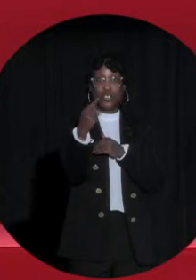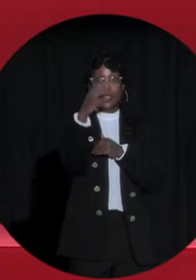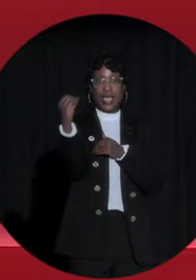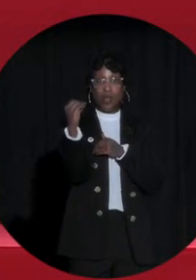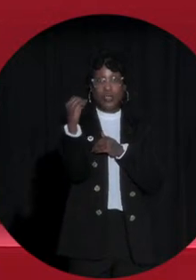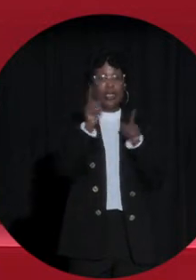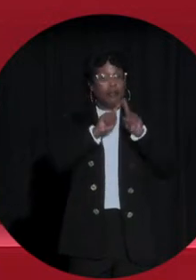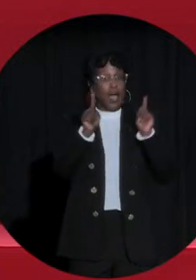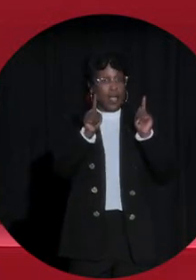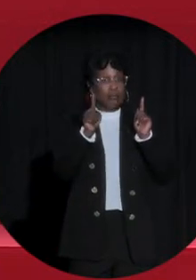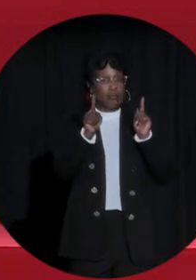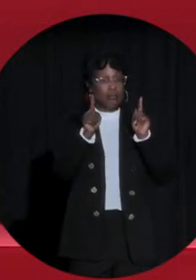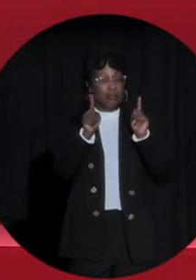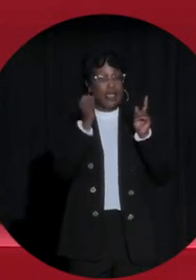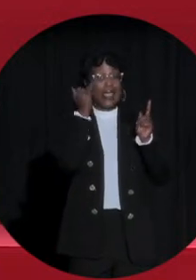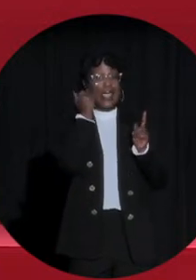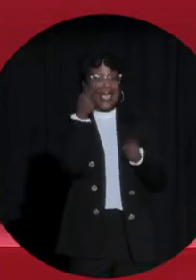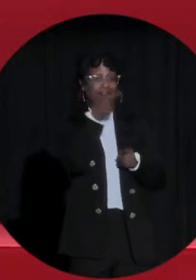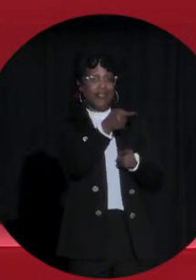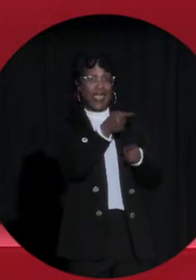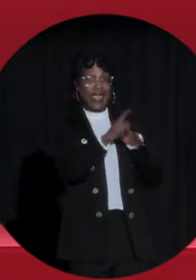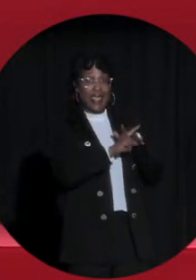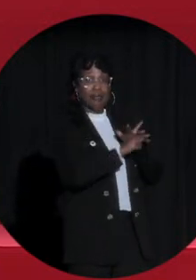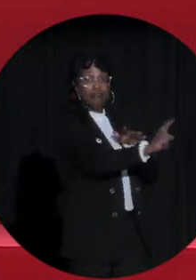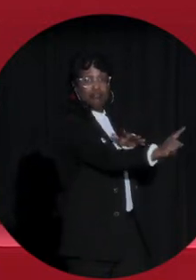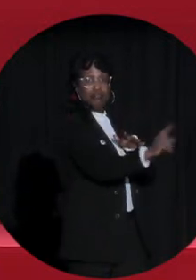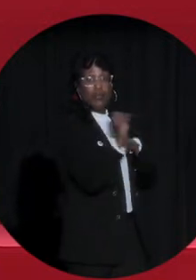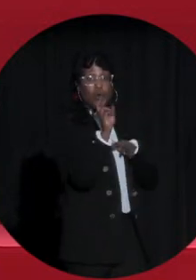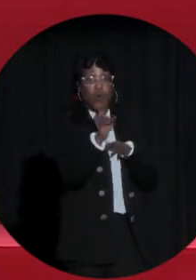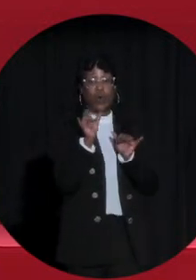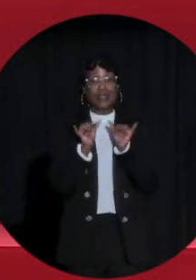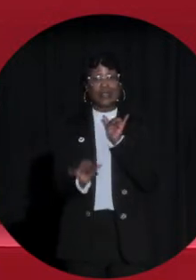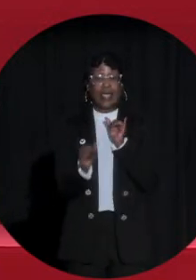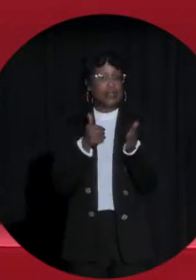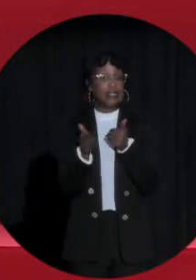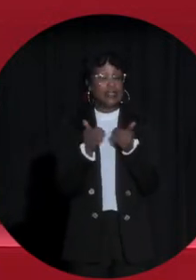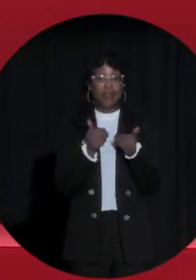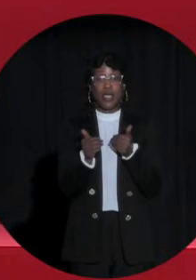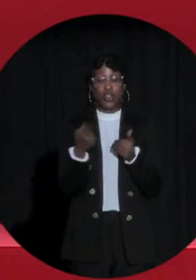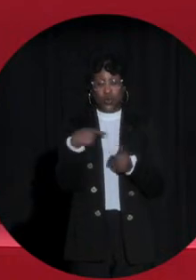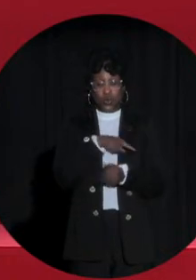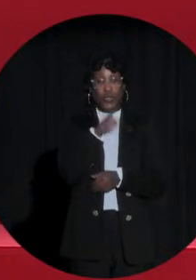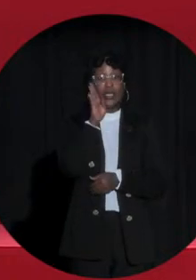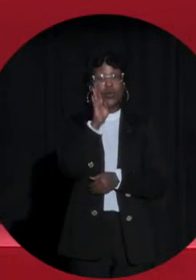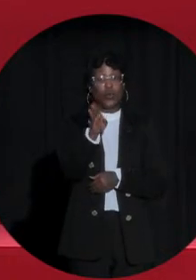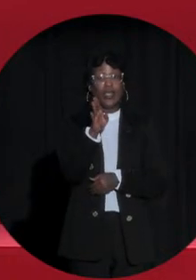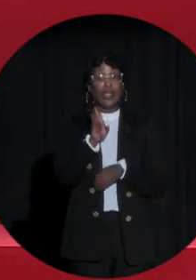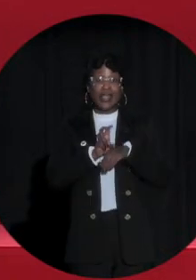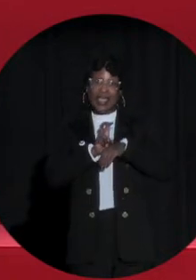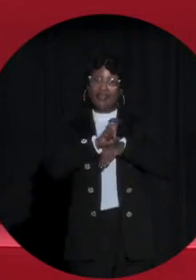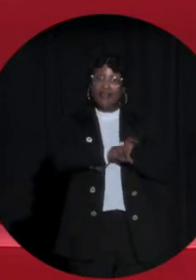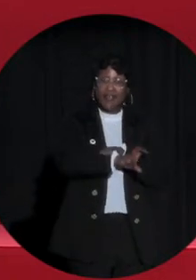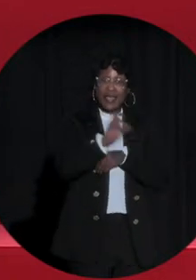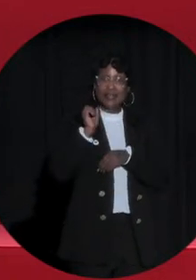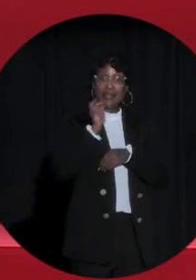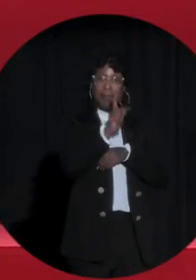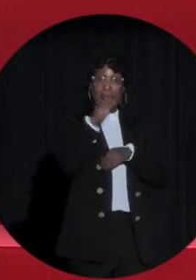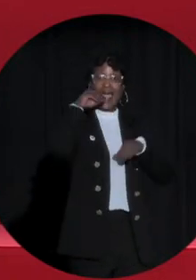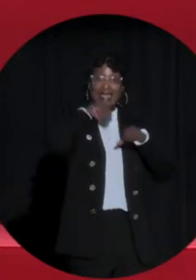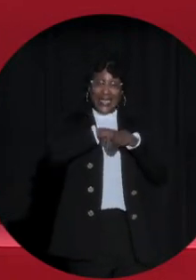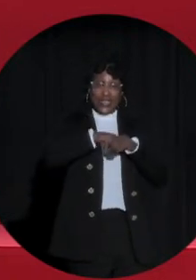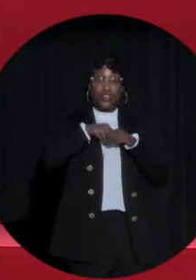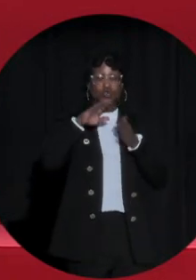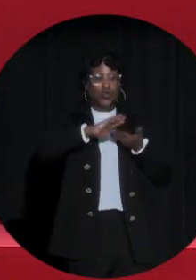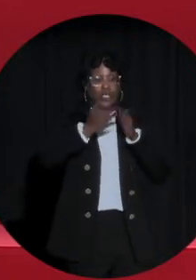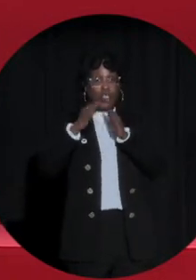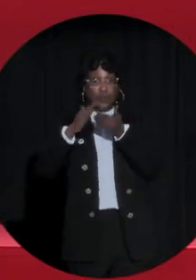stay or whether they go, let me be clear about one thing. We are going to invest in the communities around FedEx